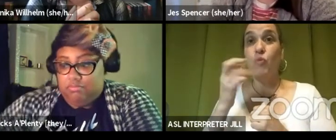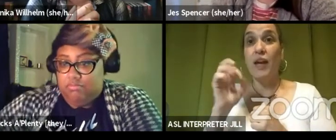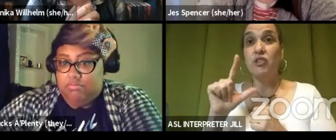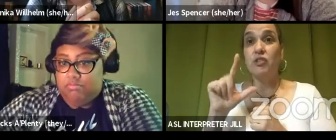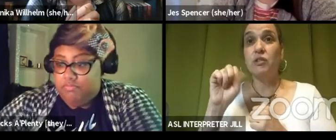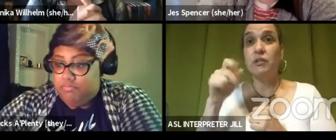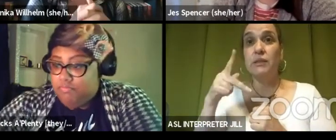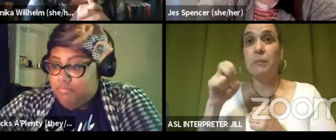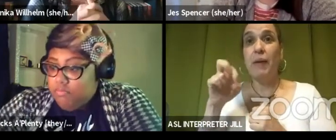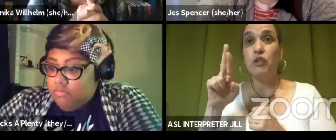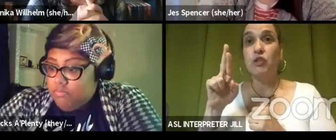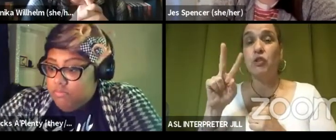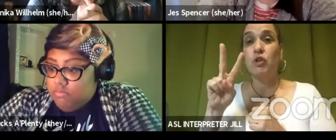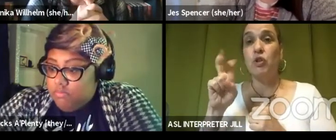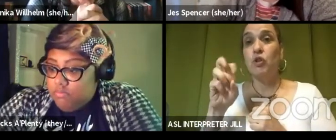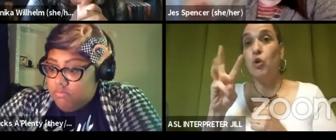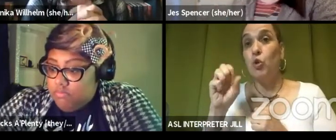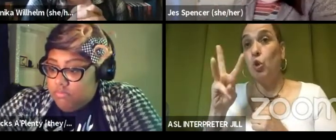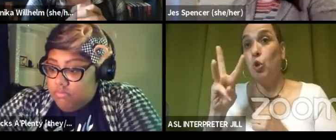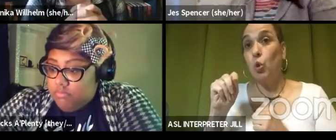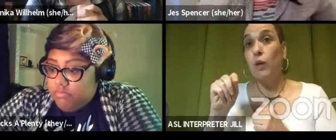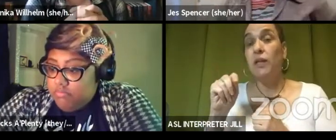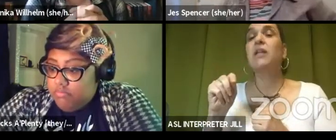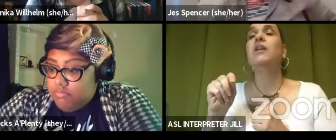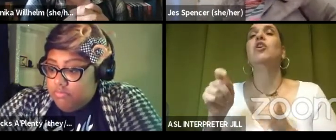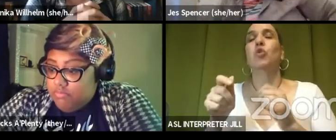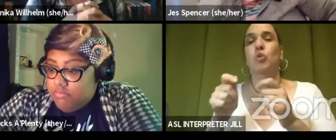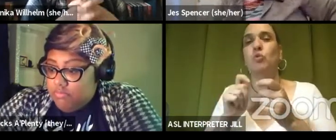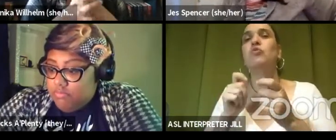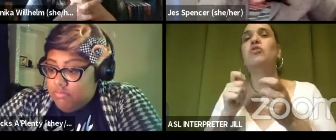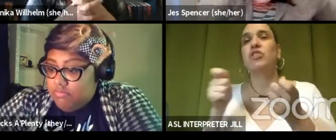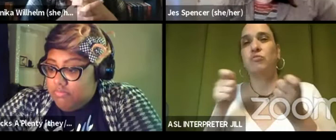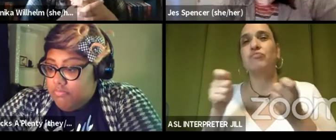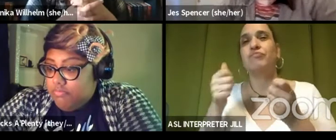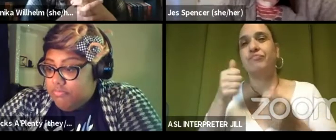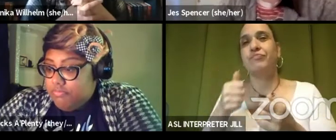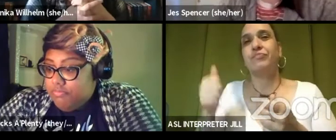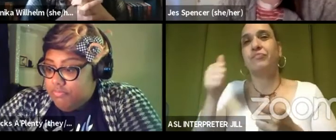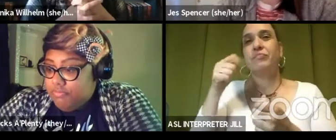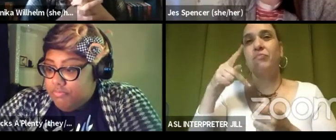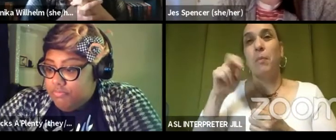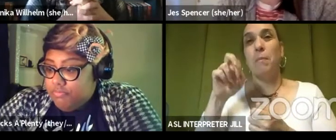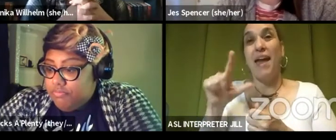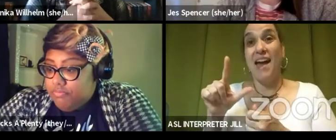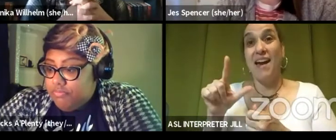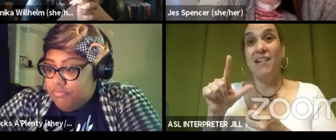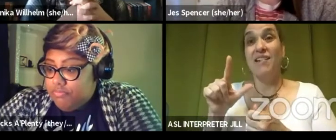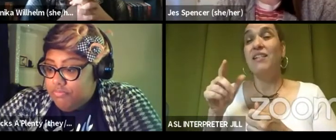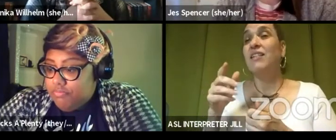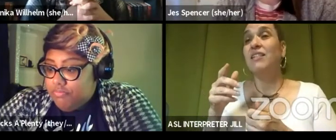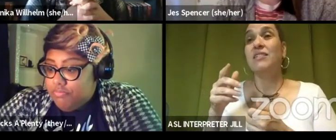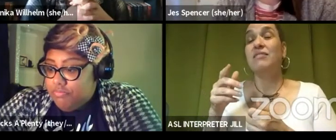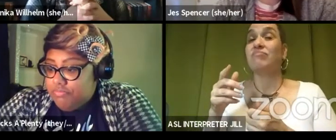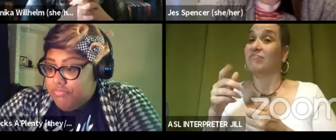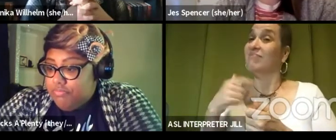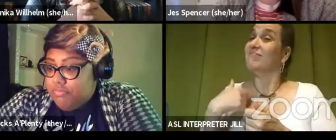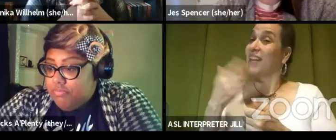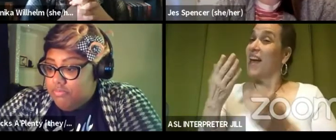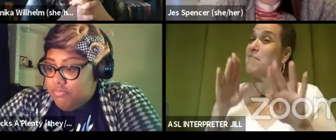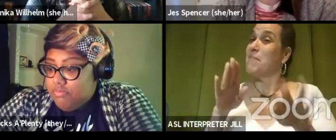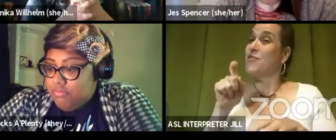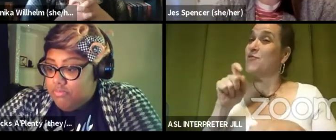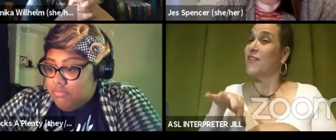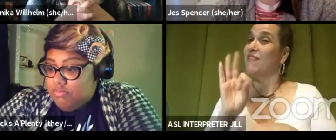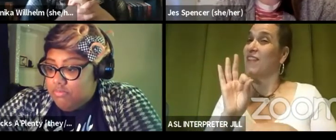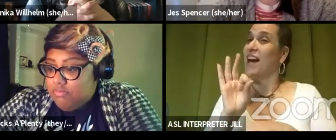PAL, one of the luminaries who run PAL, one of the things that she said was like, you know what? I bet you could find in your budget, she was